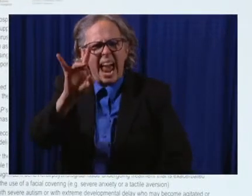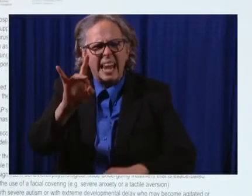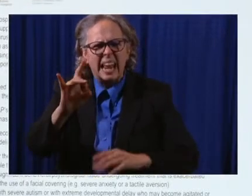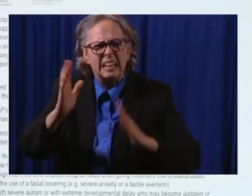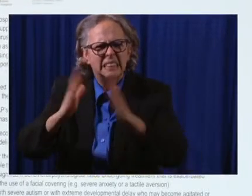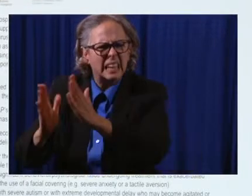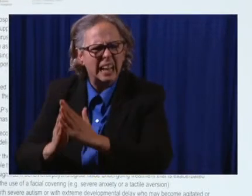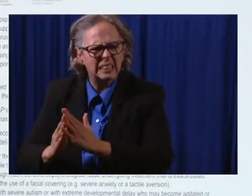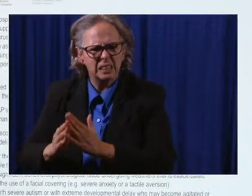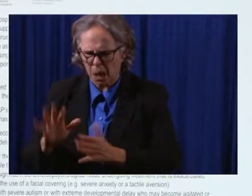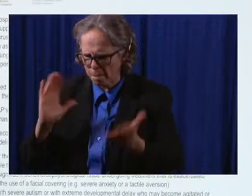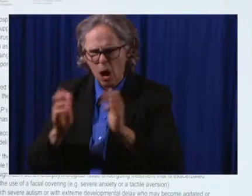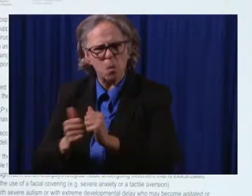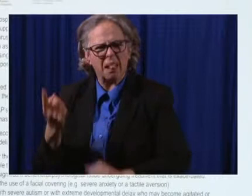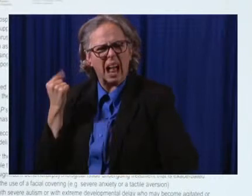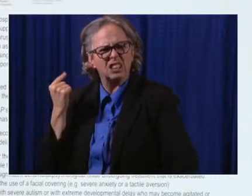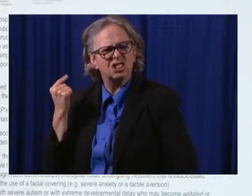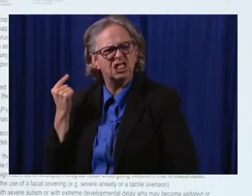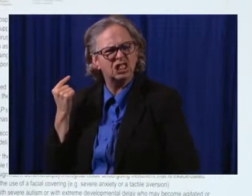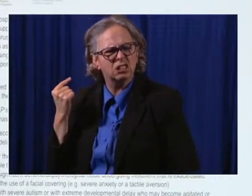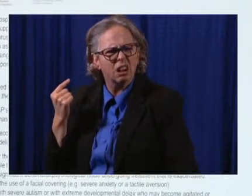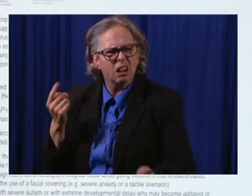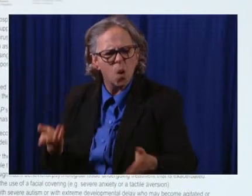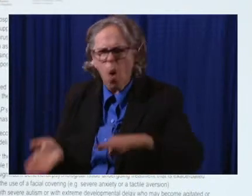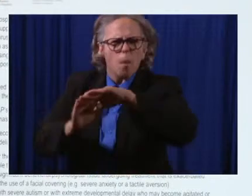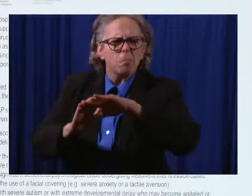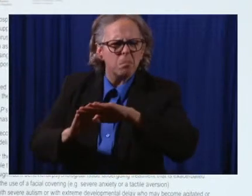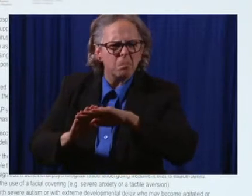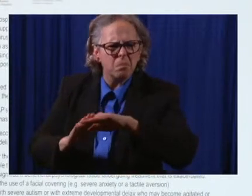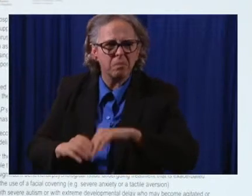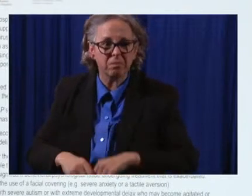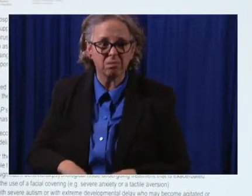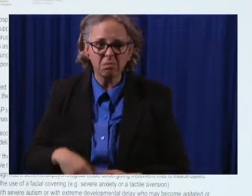year. This year,